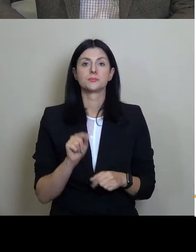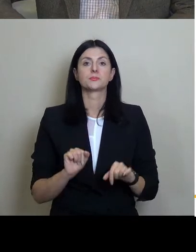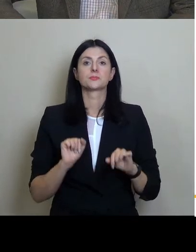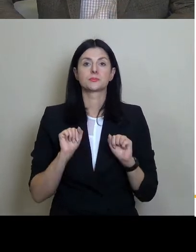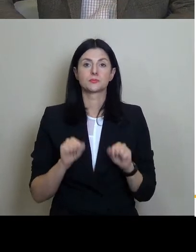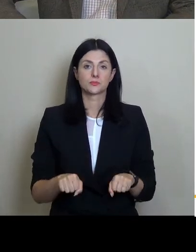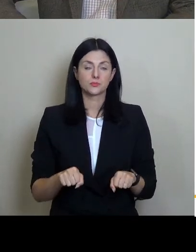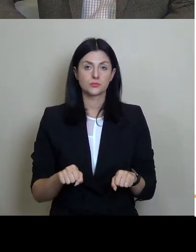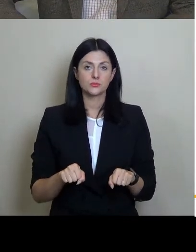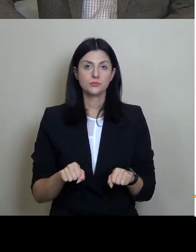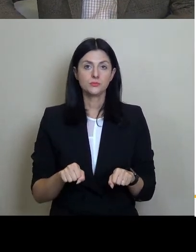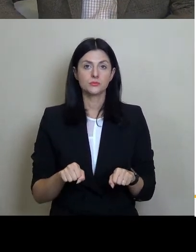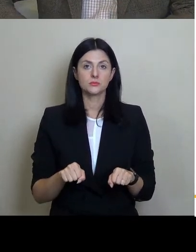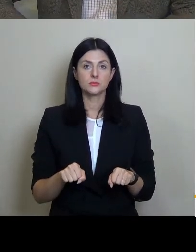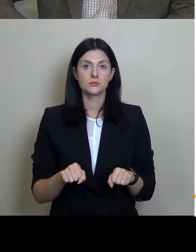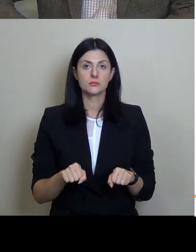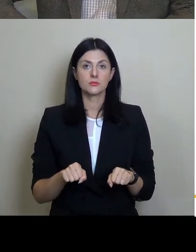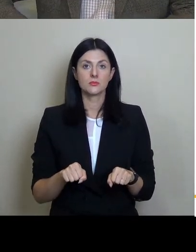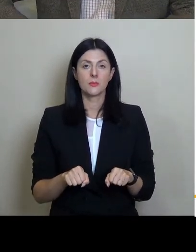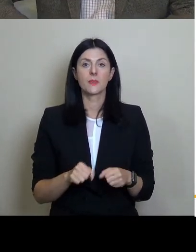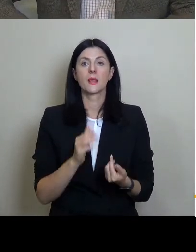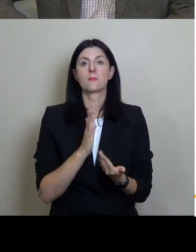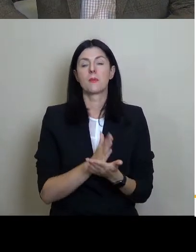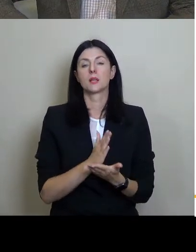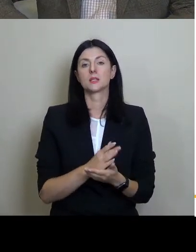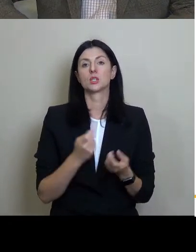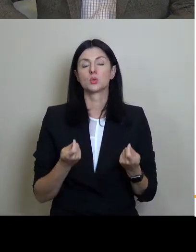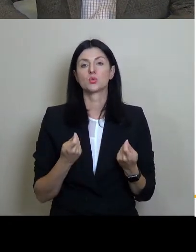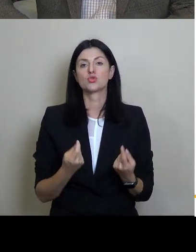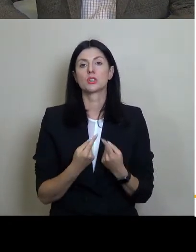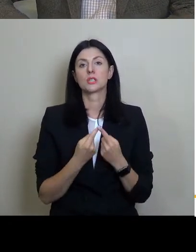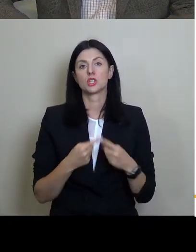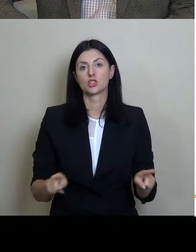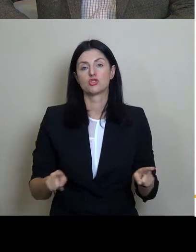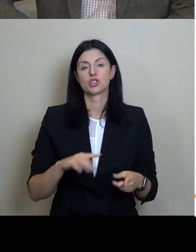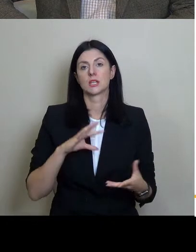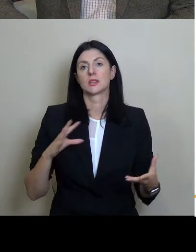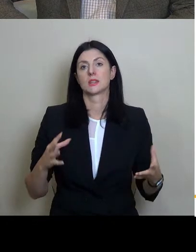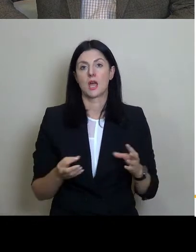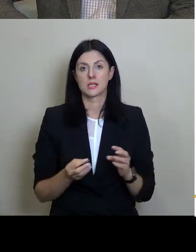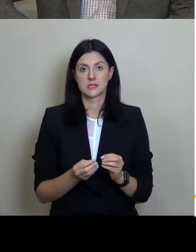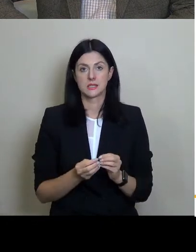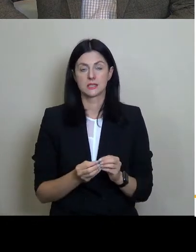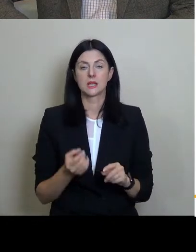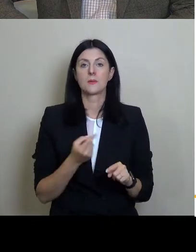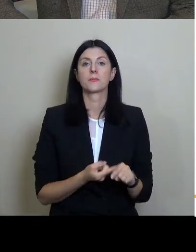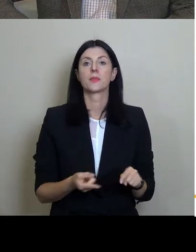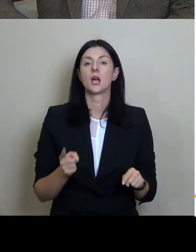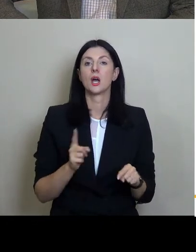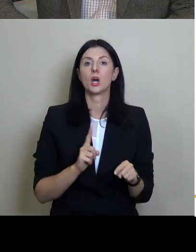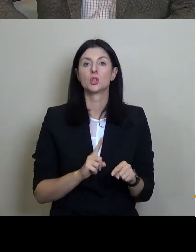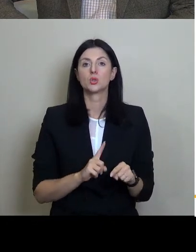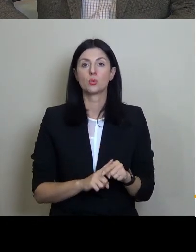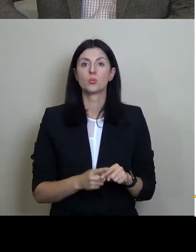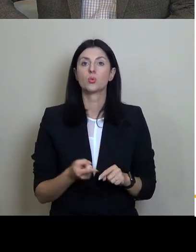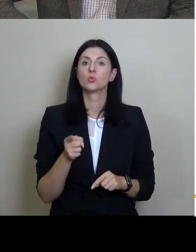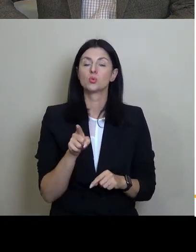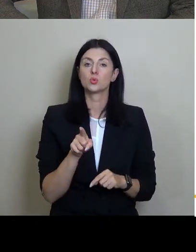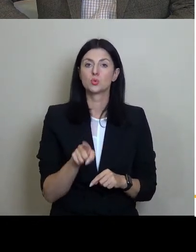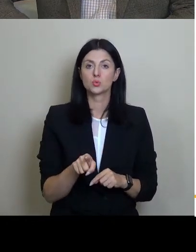of the mandates might change. And the results are going to be somewhat